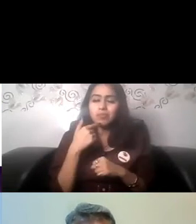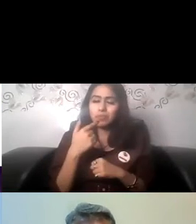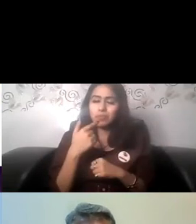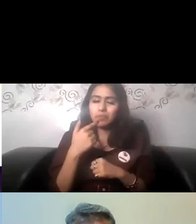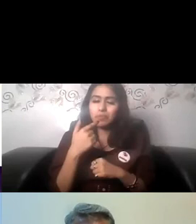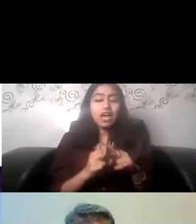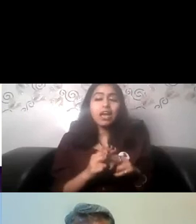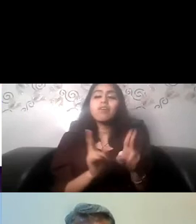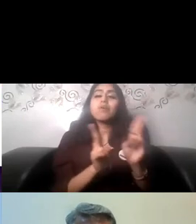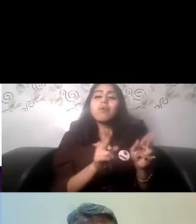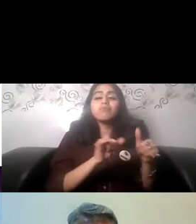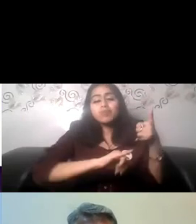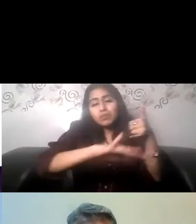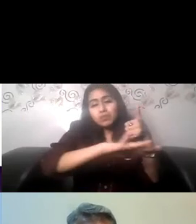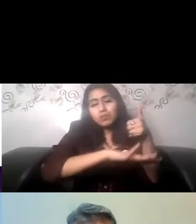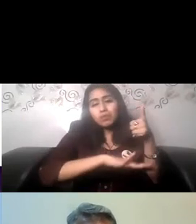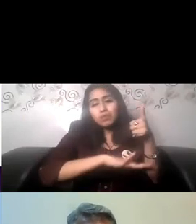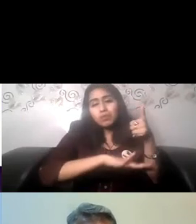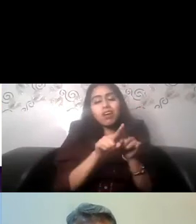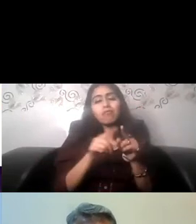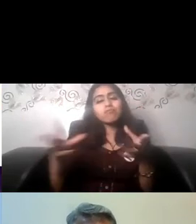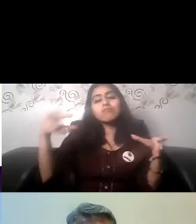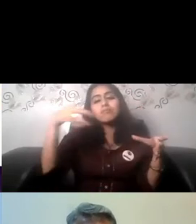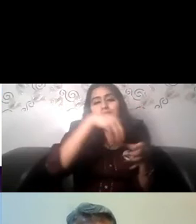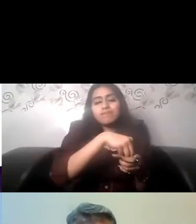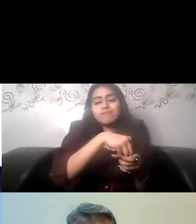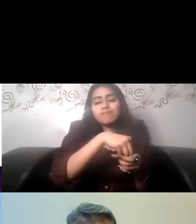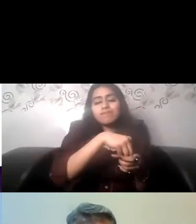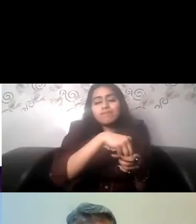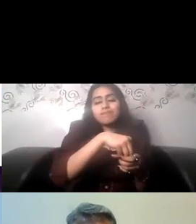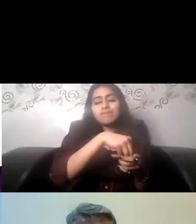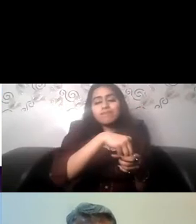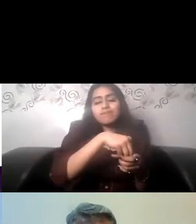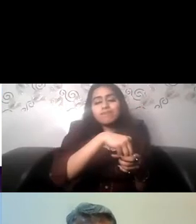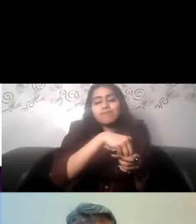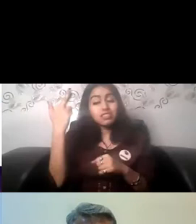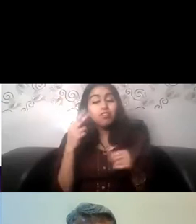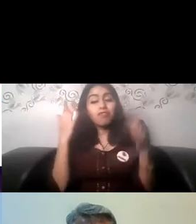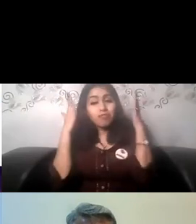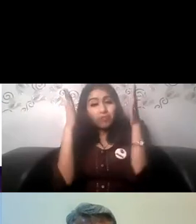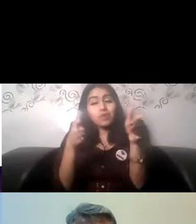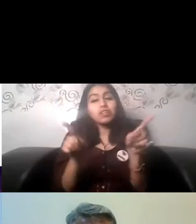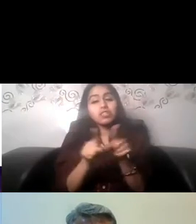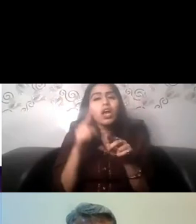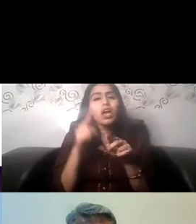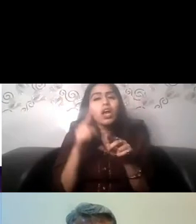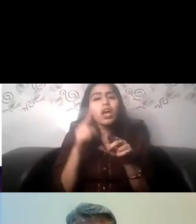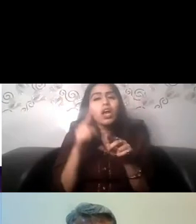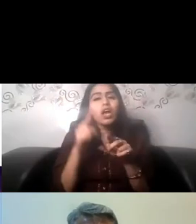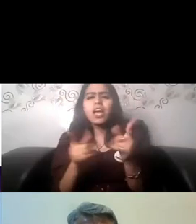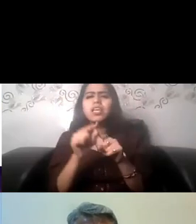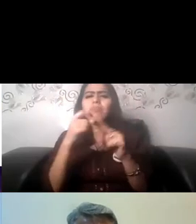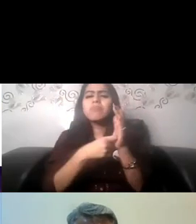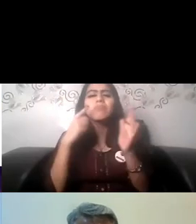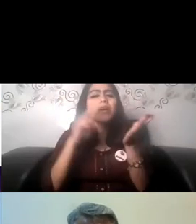normal society as anybody else. I think that is where we focus, that from the very beginning of